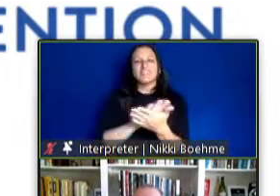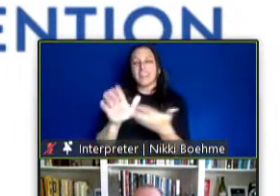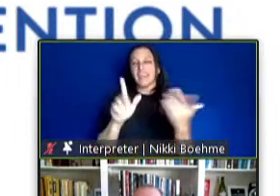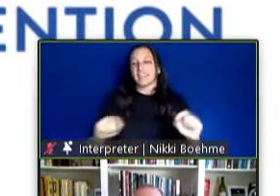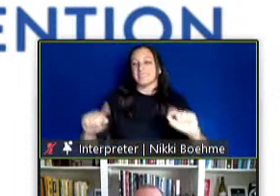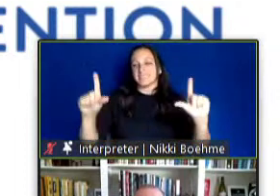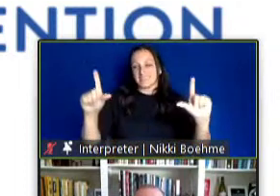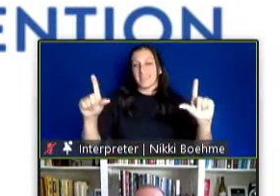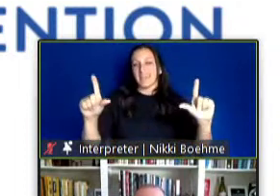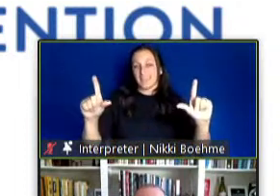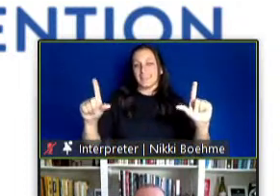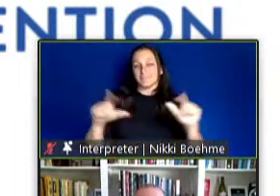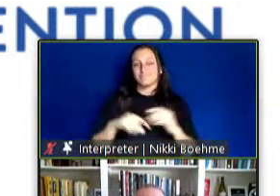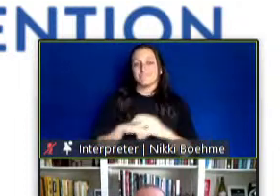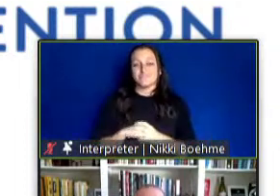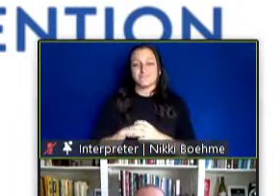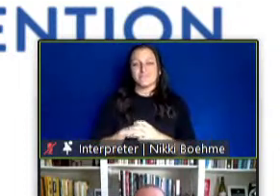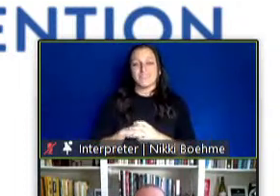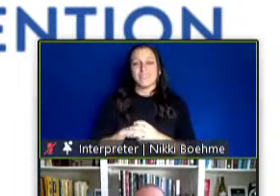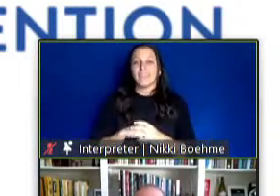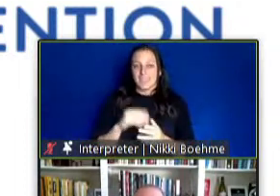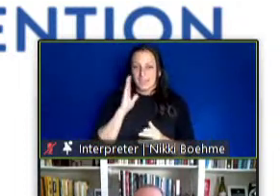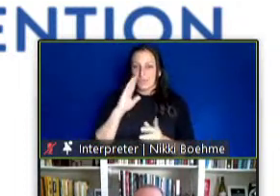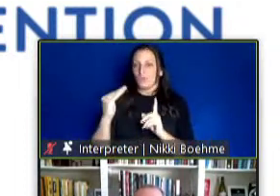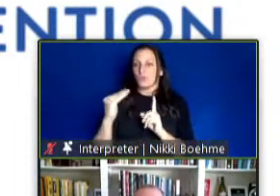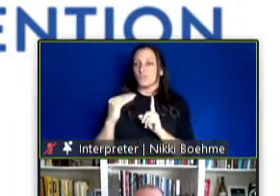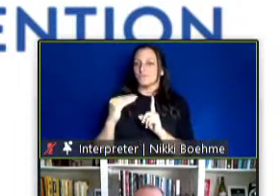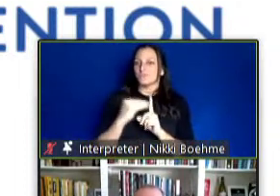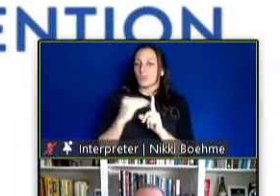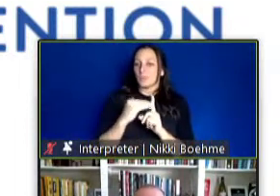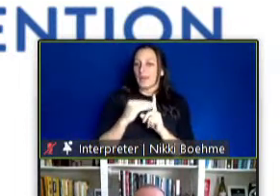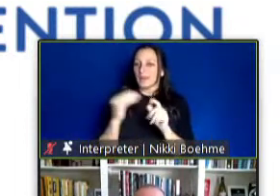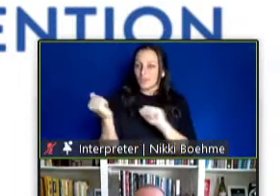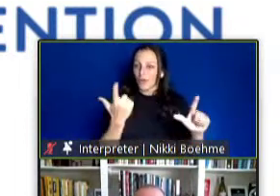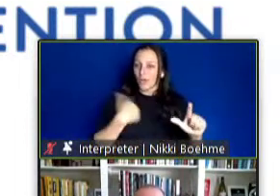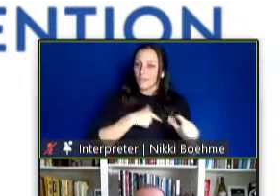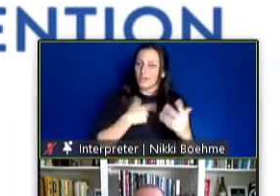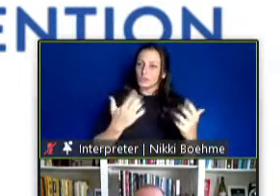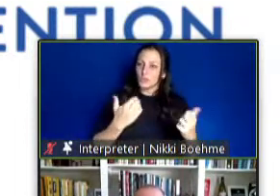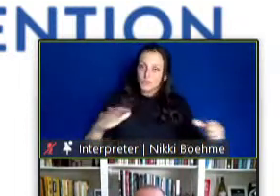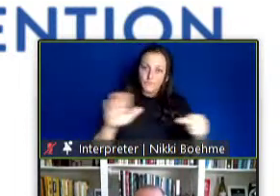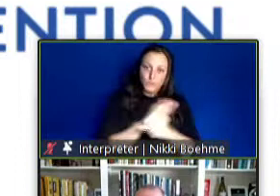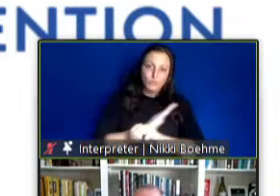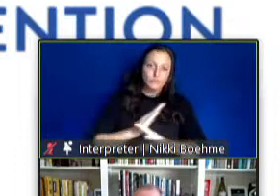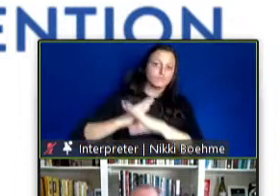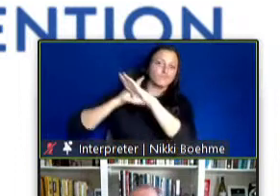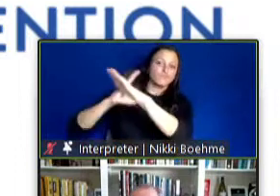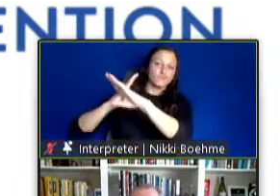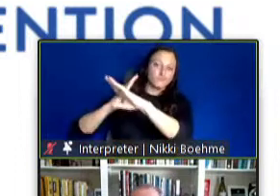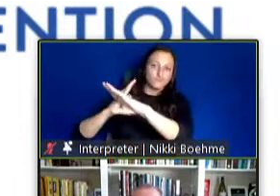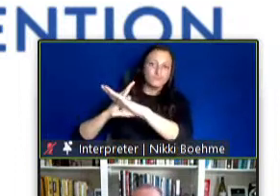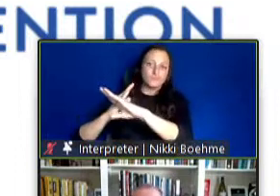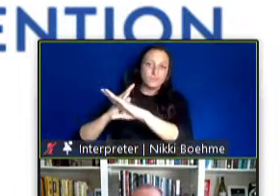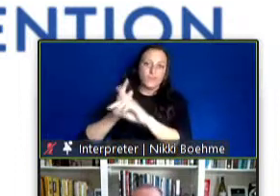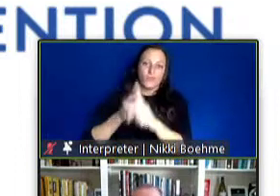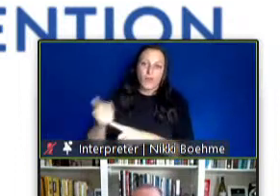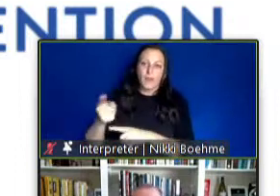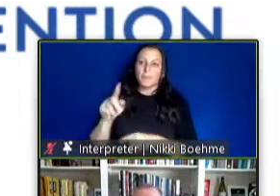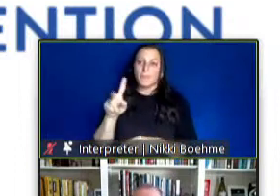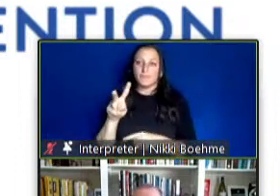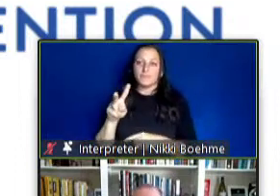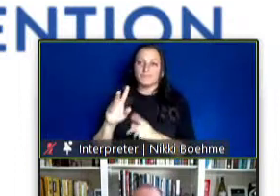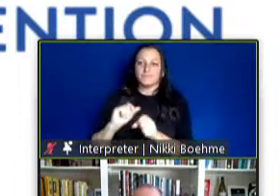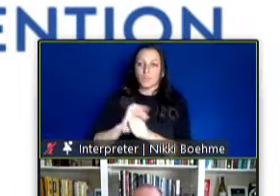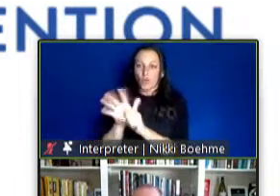that reminds us all that to be protected against this virus. On the far right, you see the woman standing